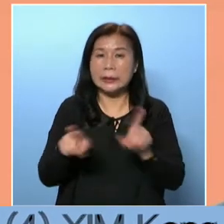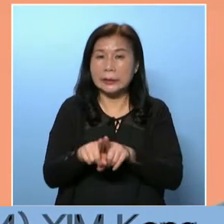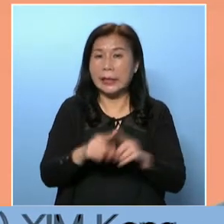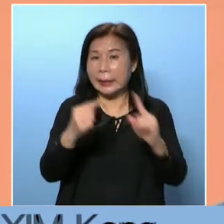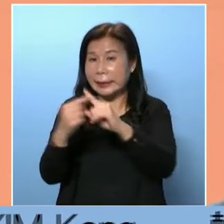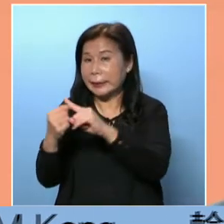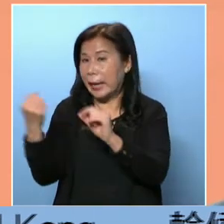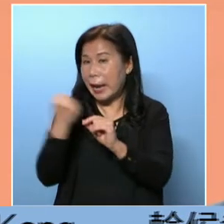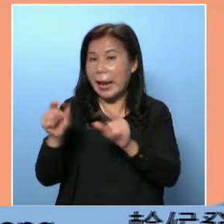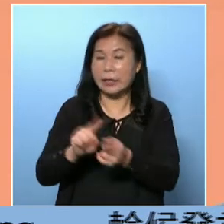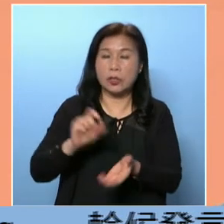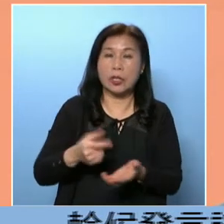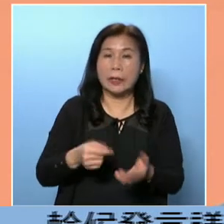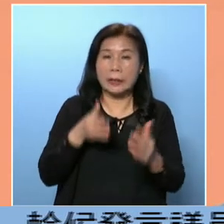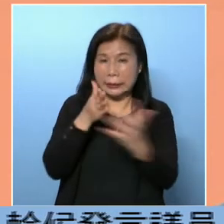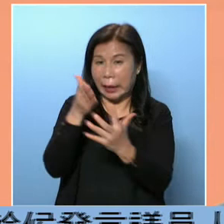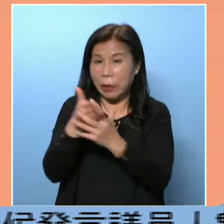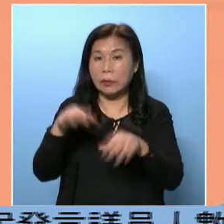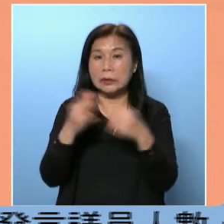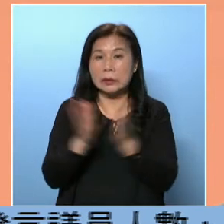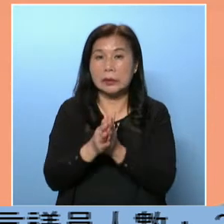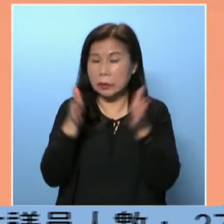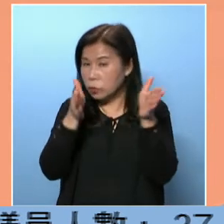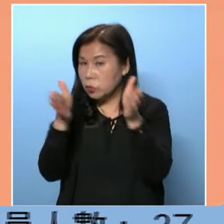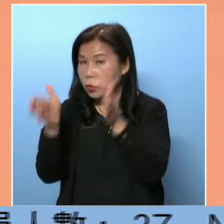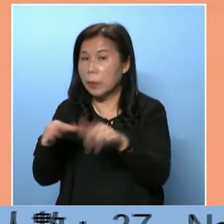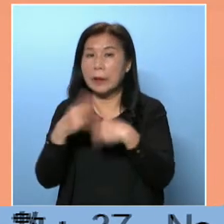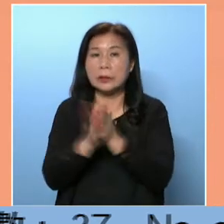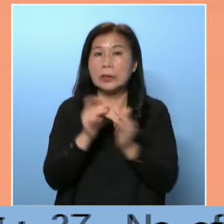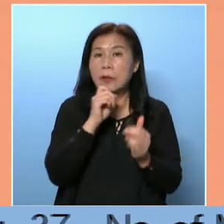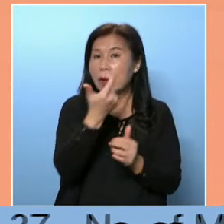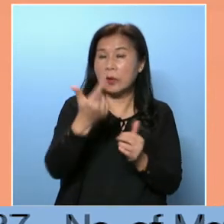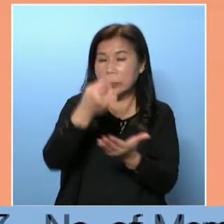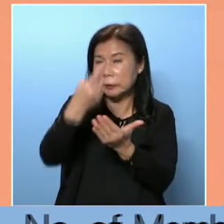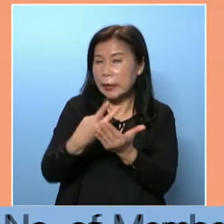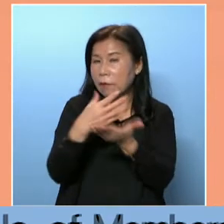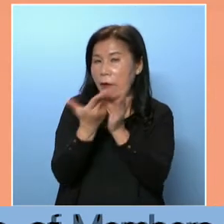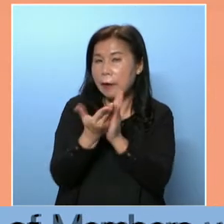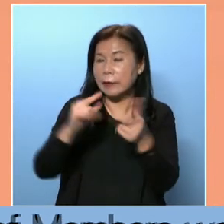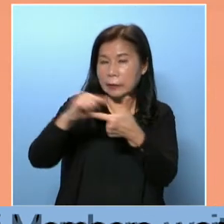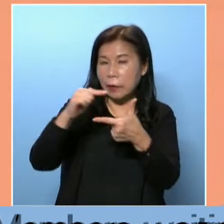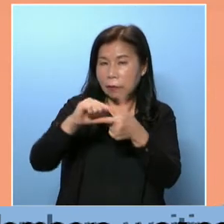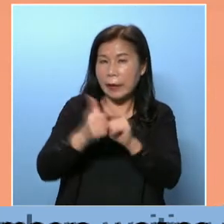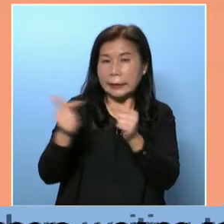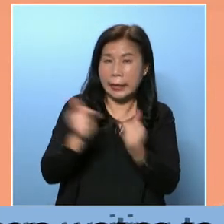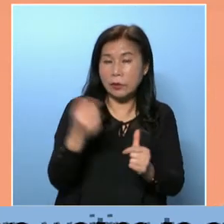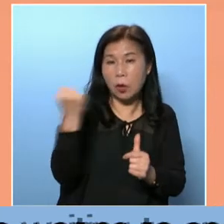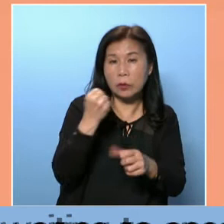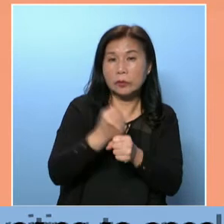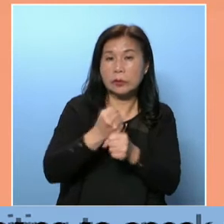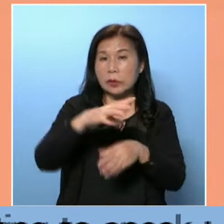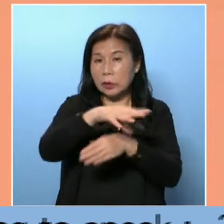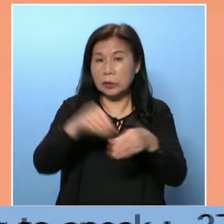by mobilizing all resources and manpower to take a precise approach on